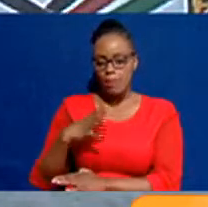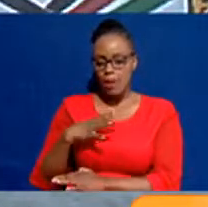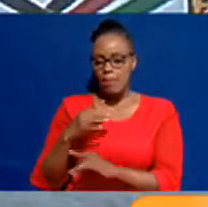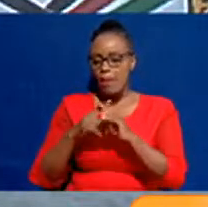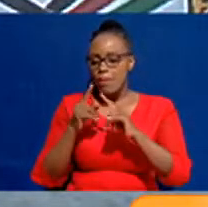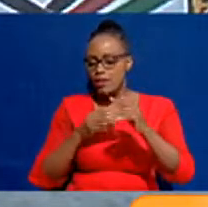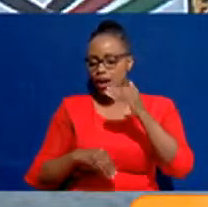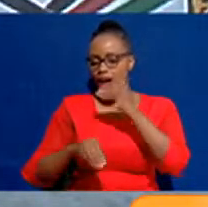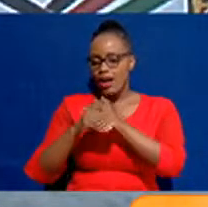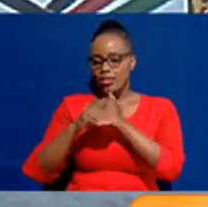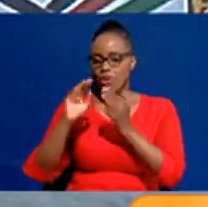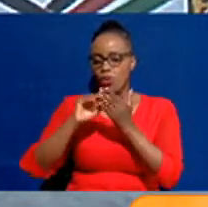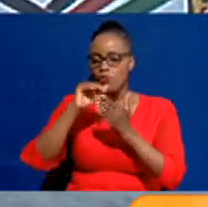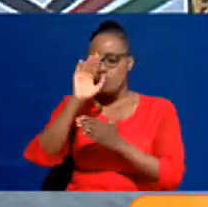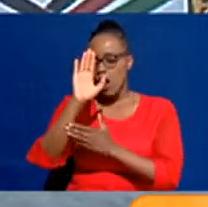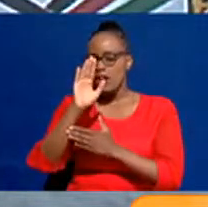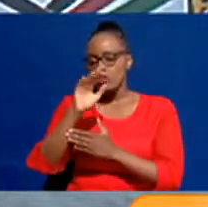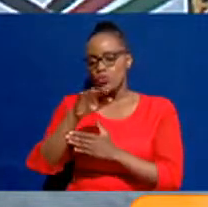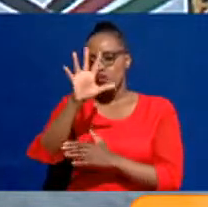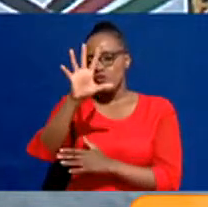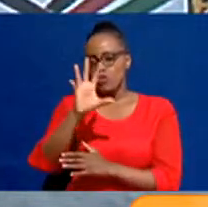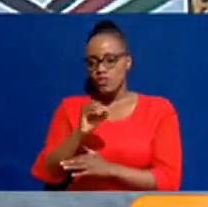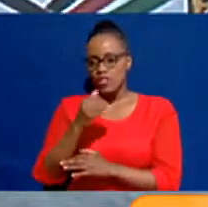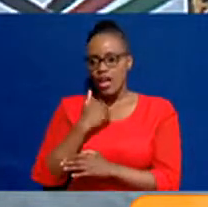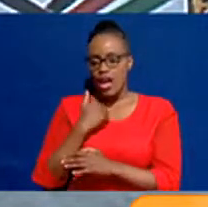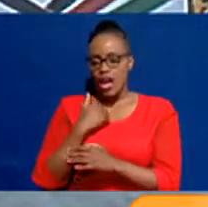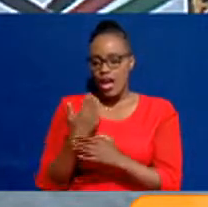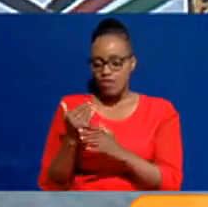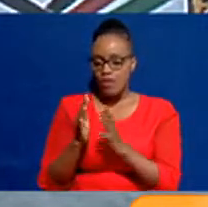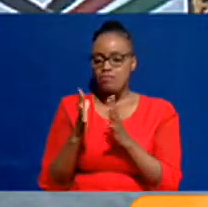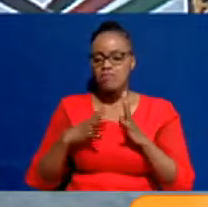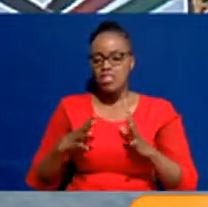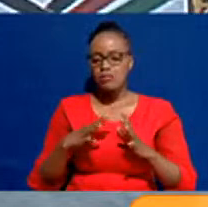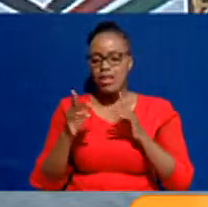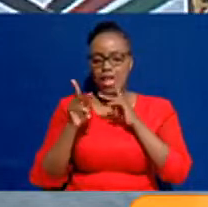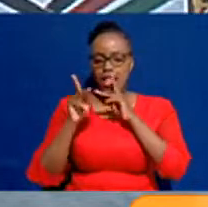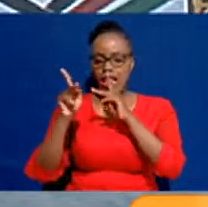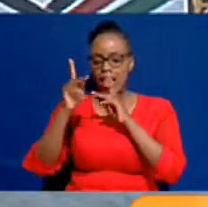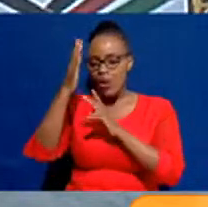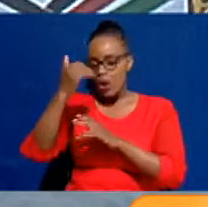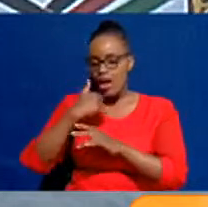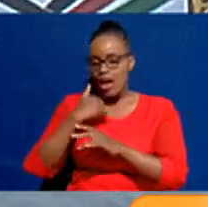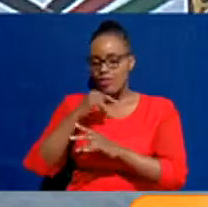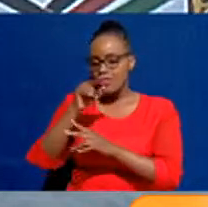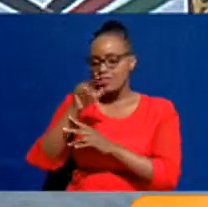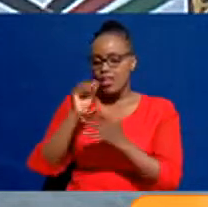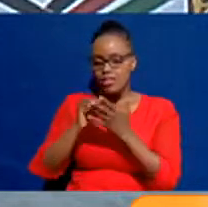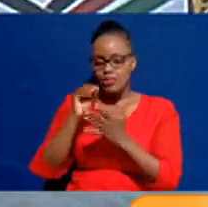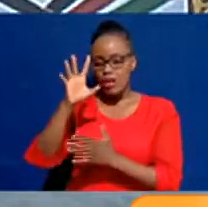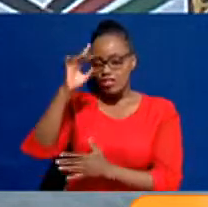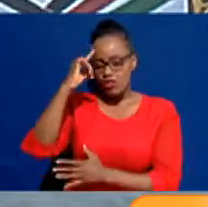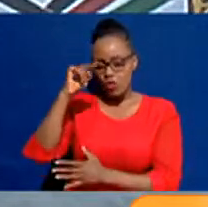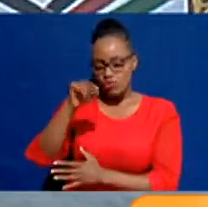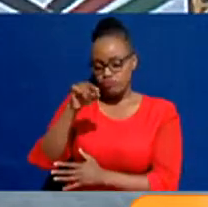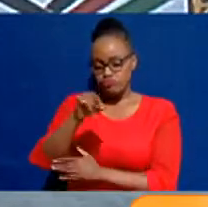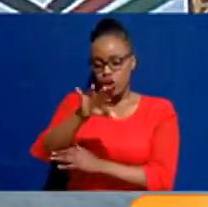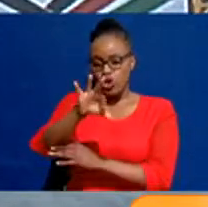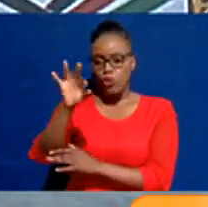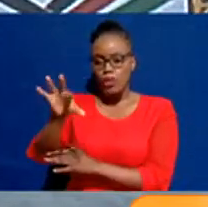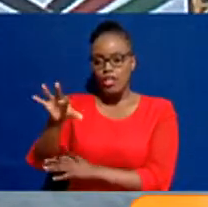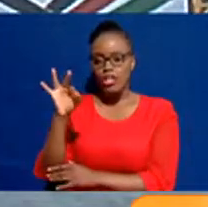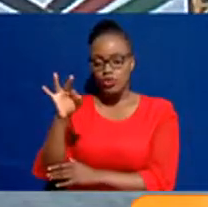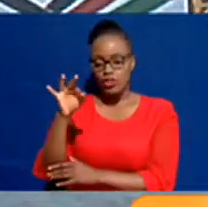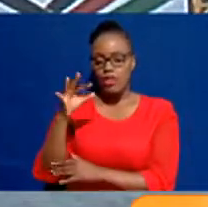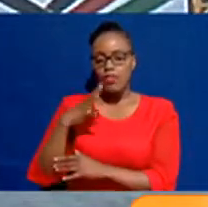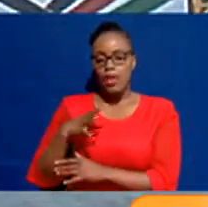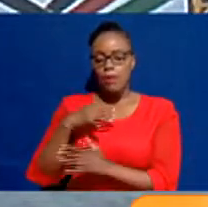instead increasing the number to 50, raising public uproar over the cost implication of these nominations. Now, among